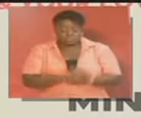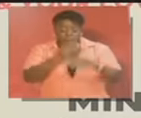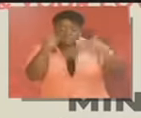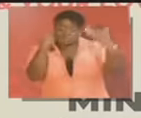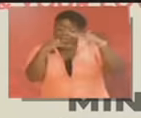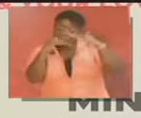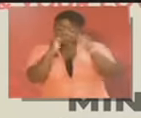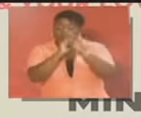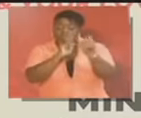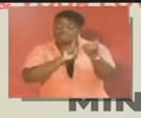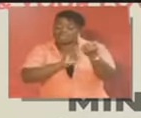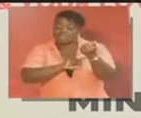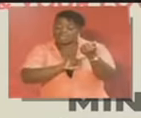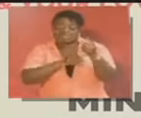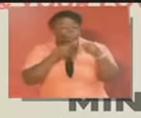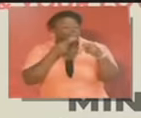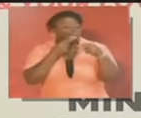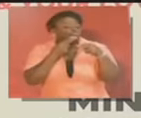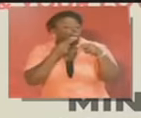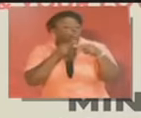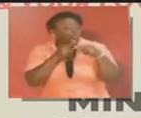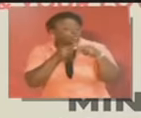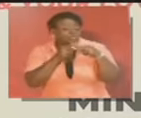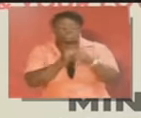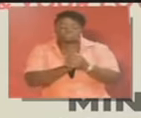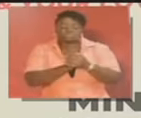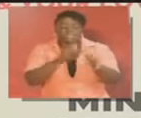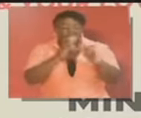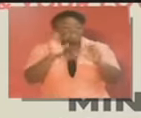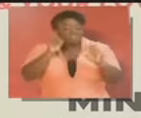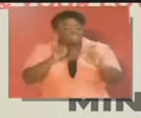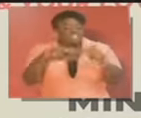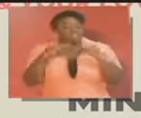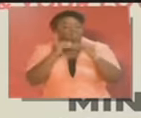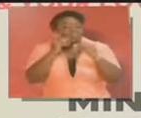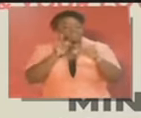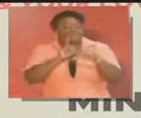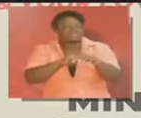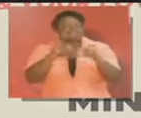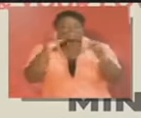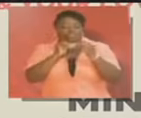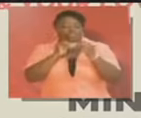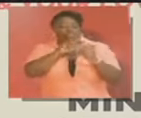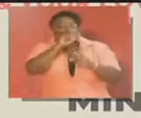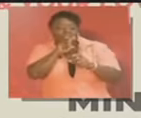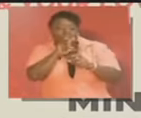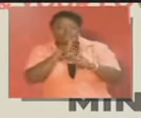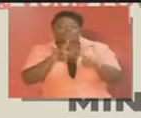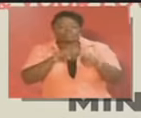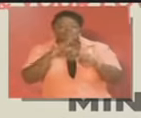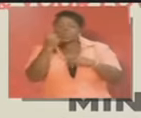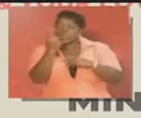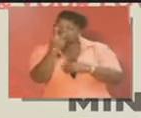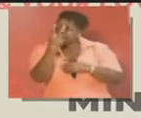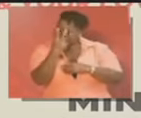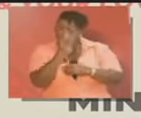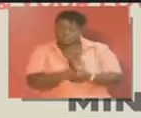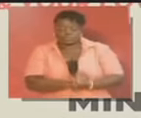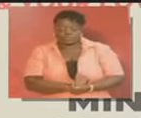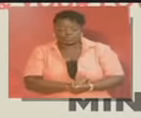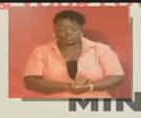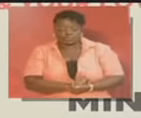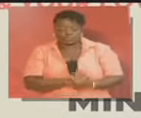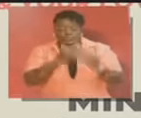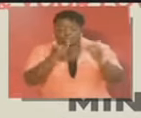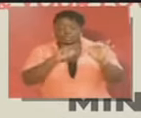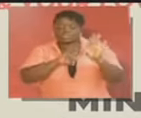time, so please be brief. And if we can come back, we will allow additional questions. We begin this morning with questions from